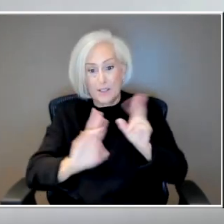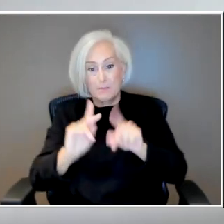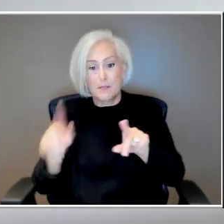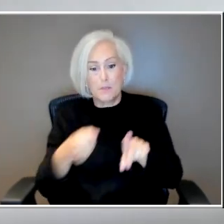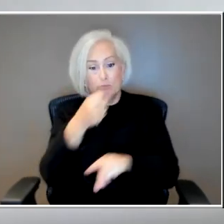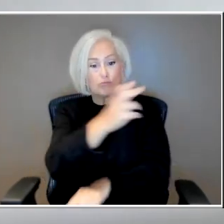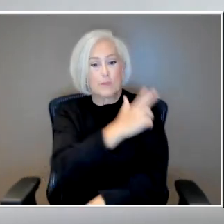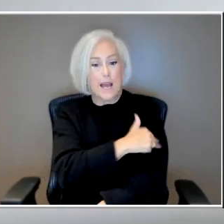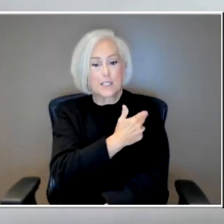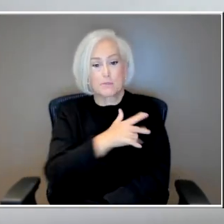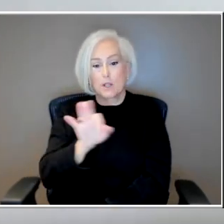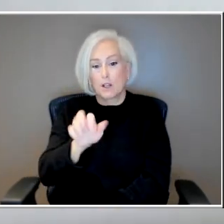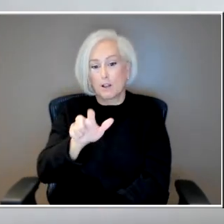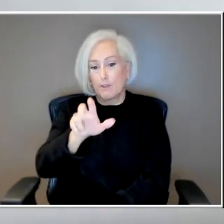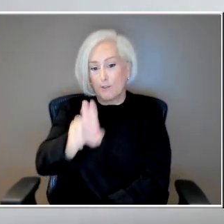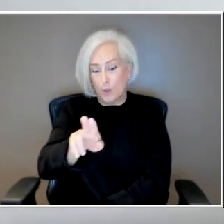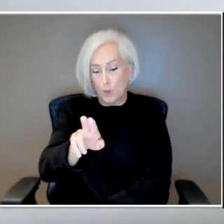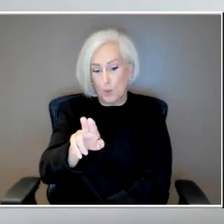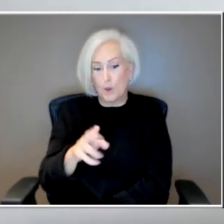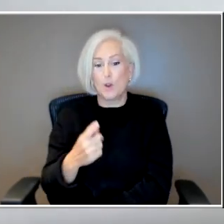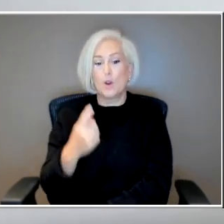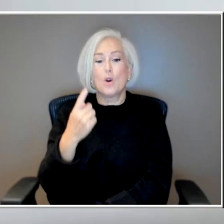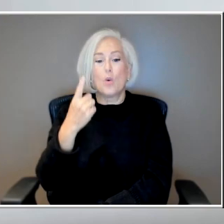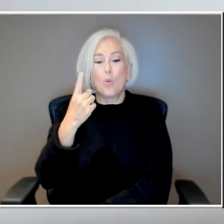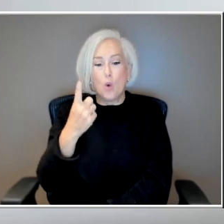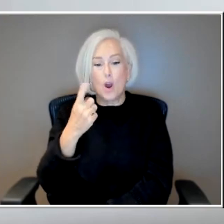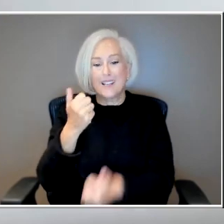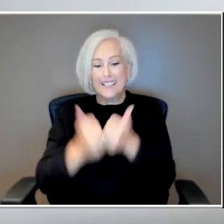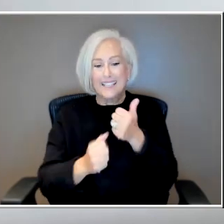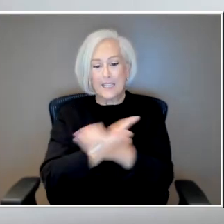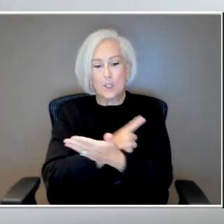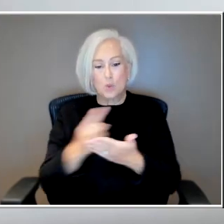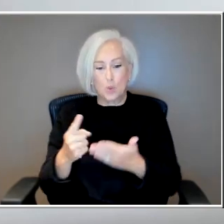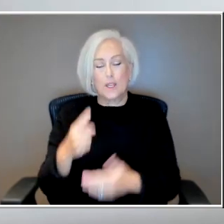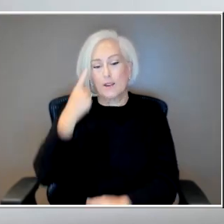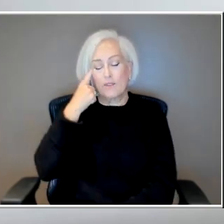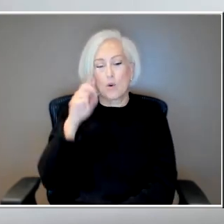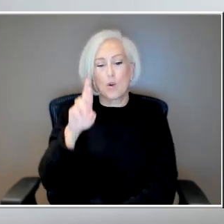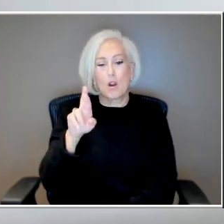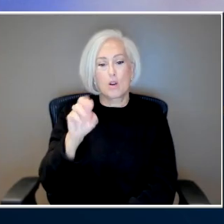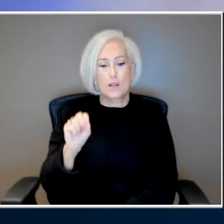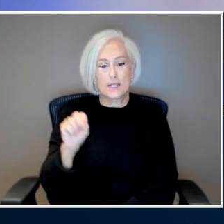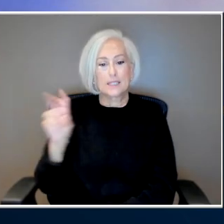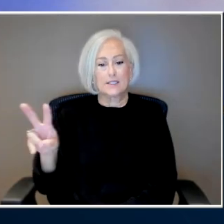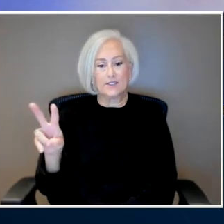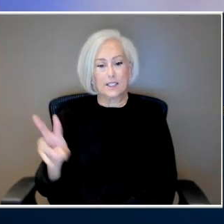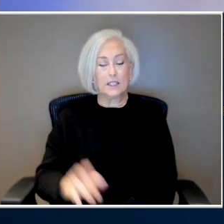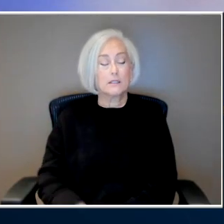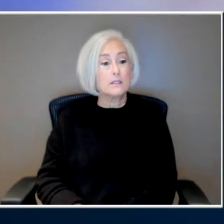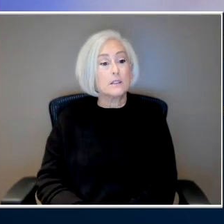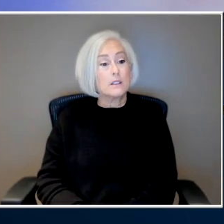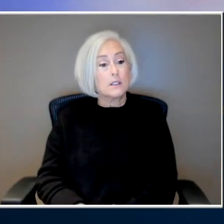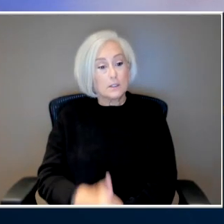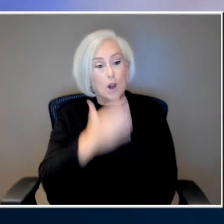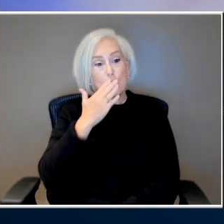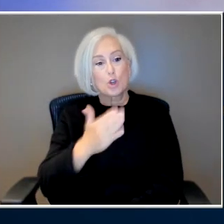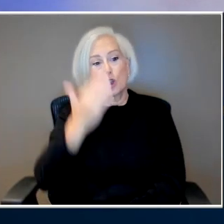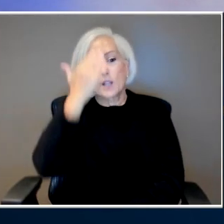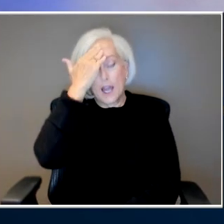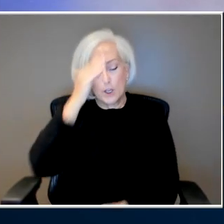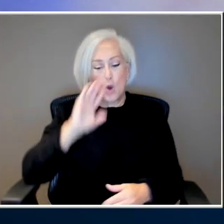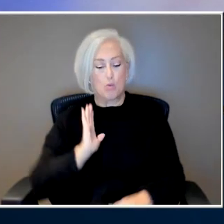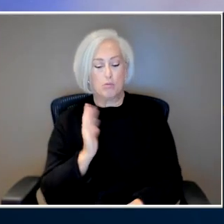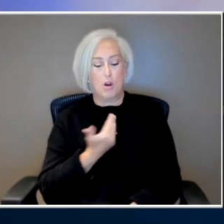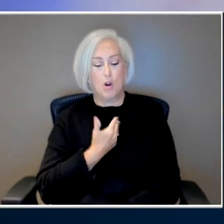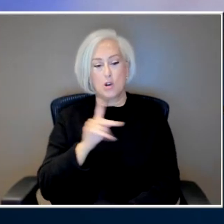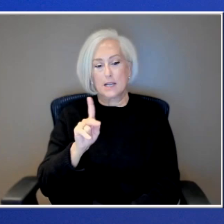had just 1 admission per week with RSV. Good. And I know our numbers popped up a little bit too, Hawk. Yeah, for sure.